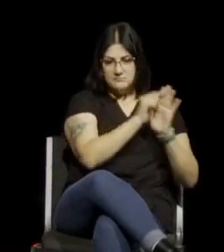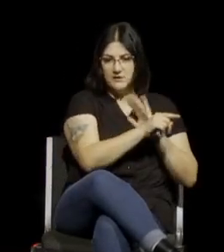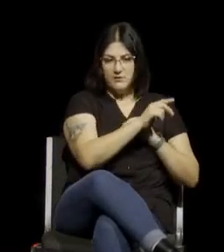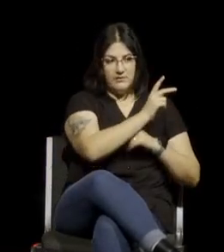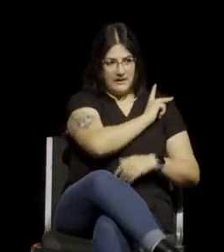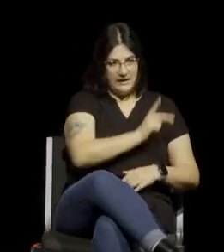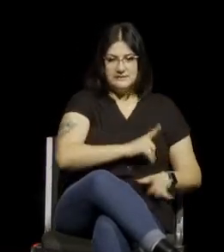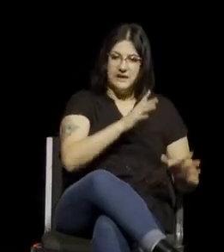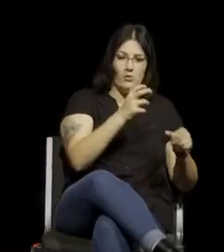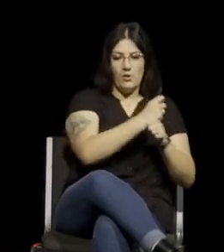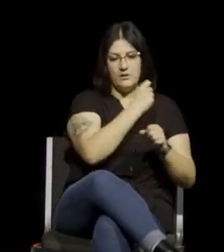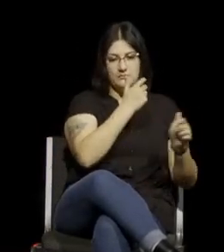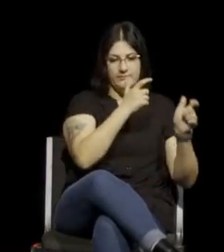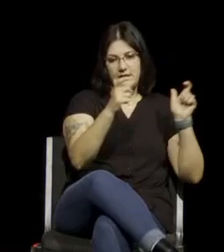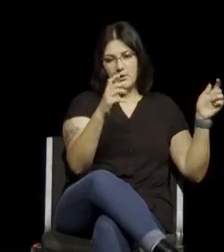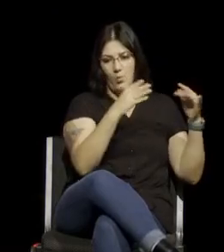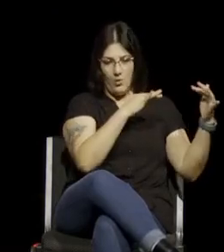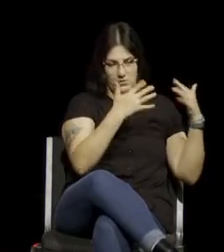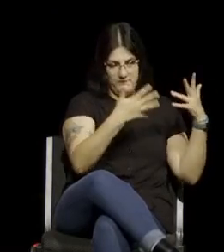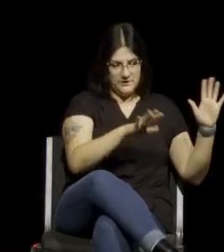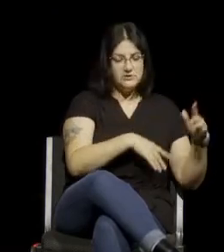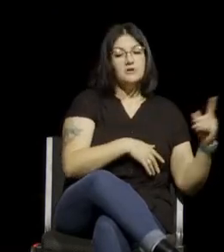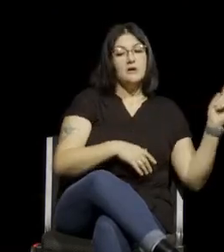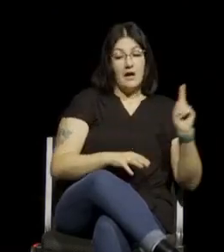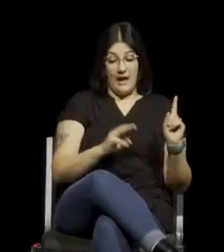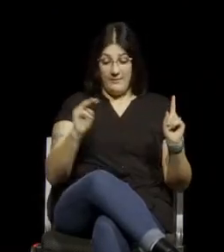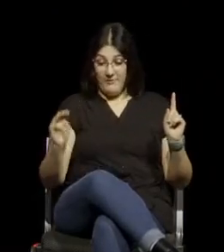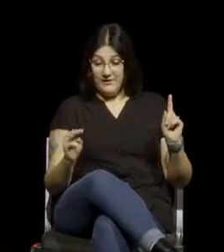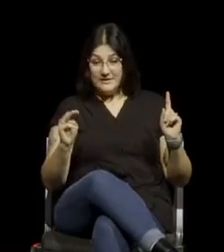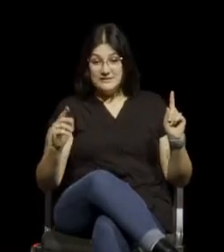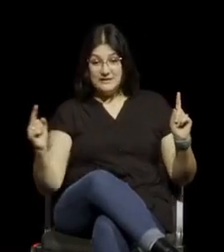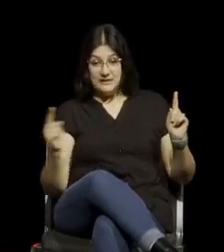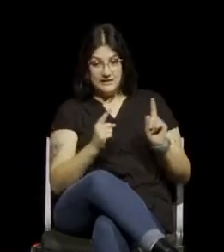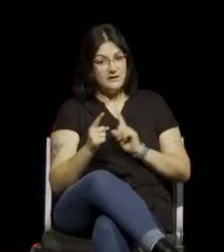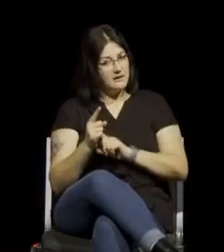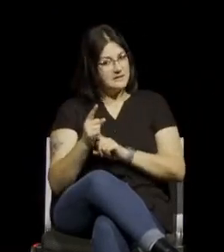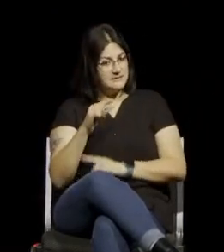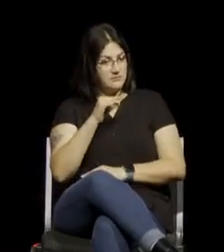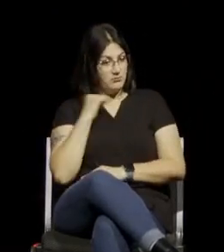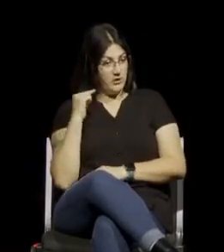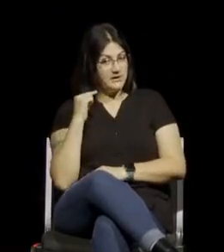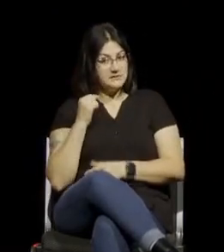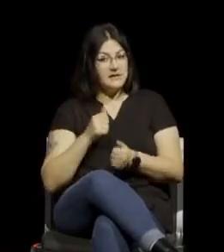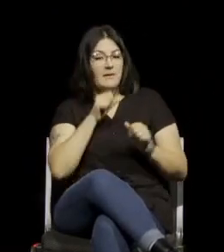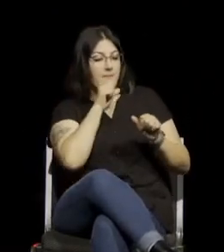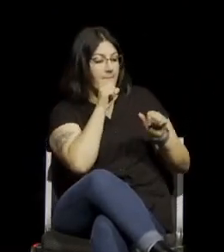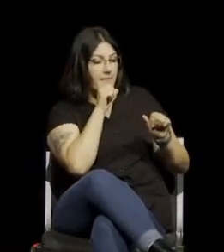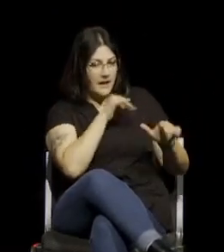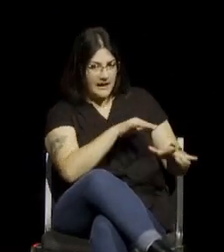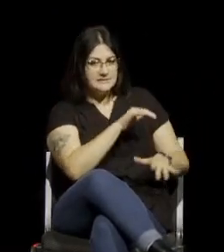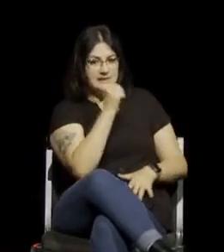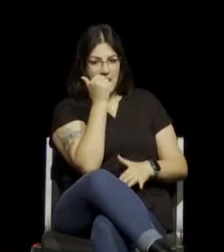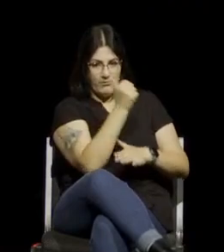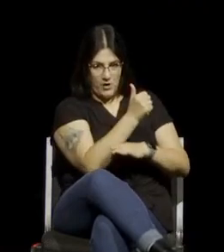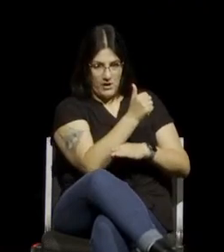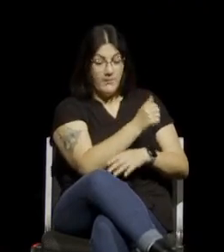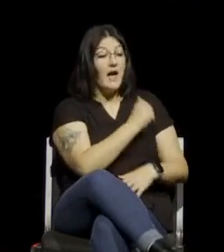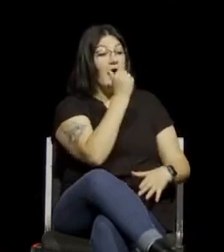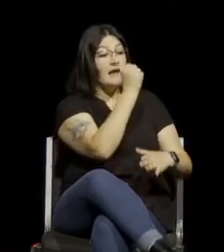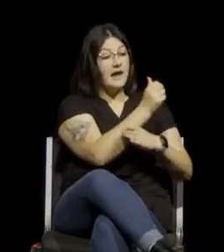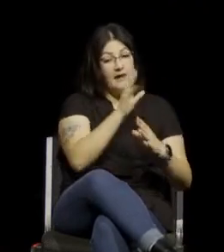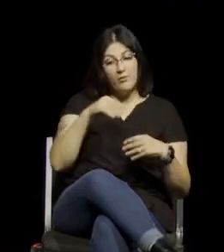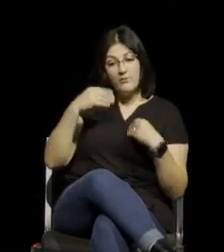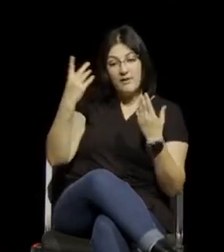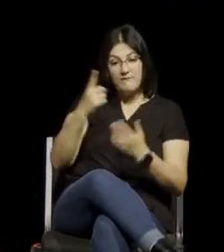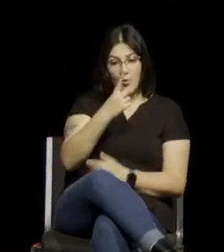from the defeat of the kings. He won this big war. And Melchizedek, priest of God Most High, blessed Abraham. And Abraham gave him